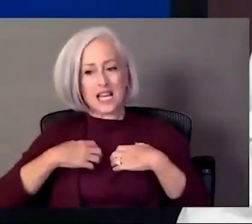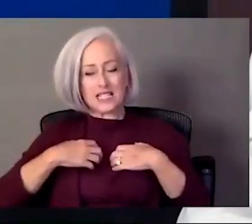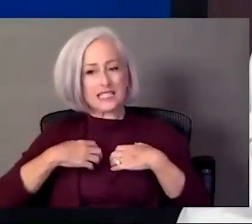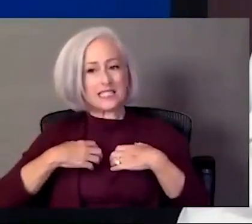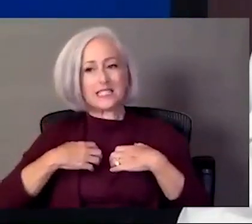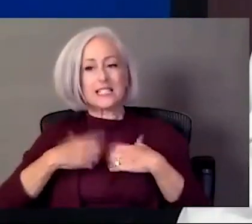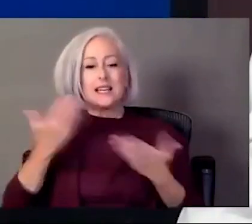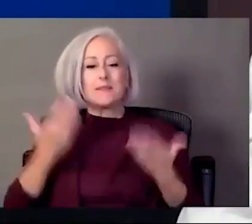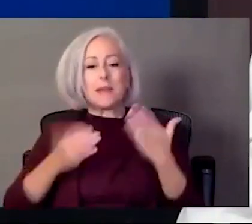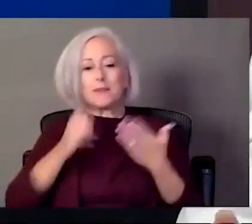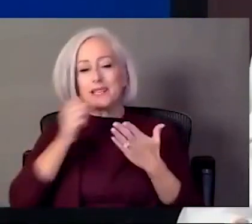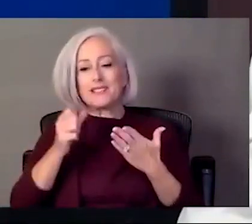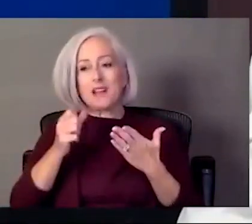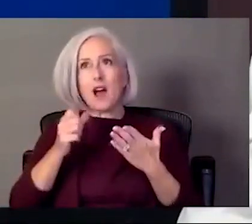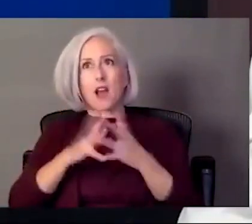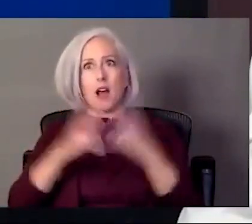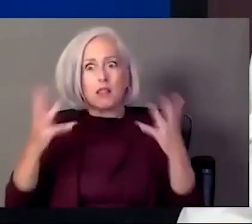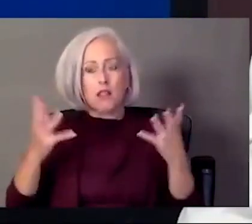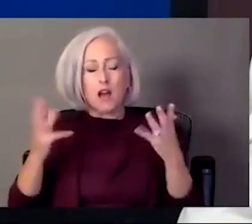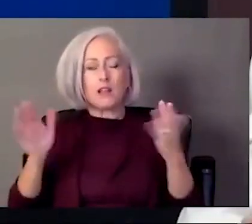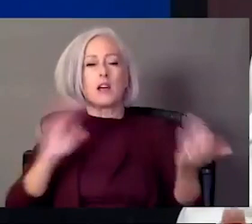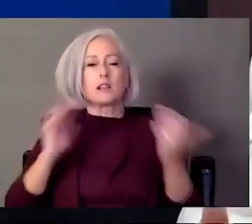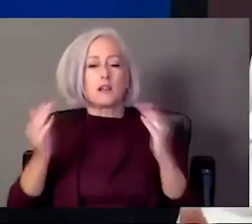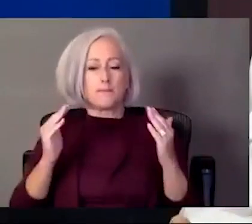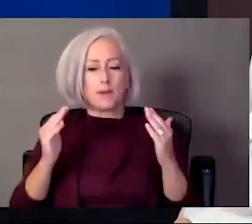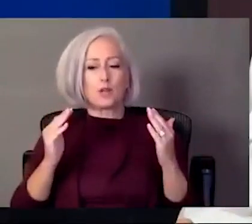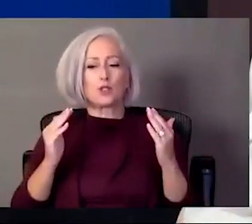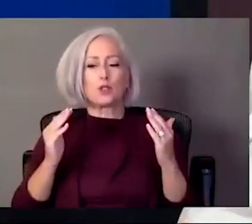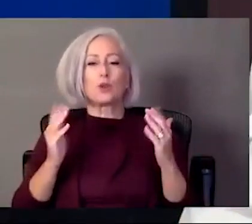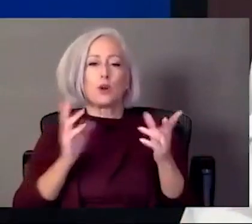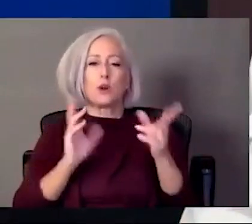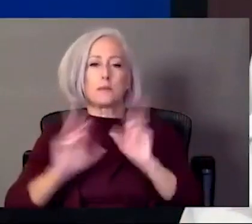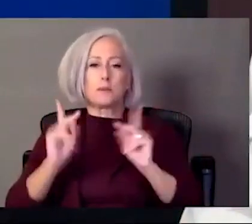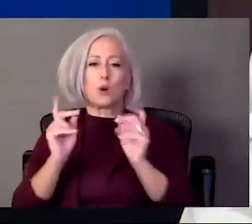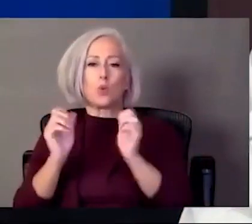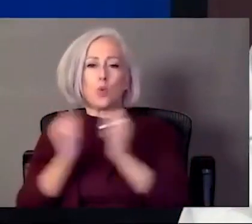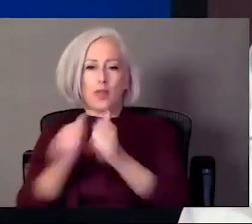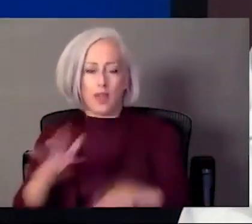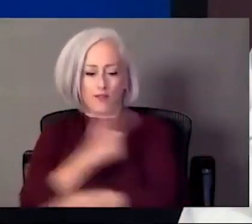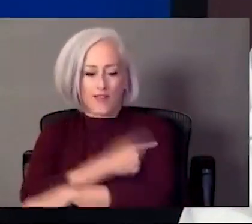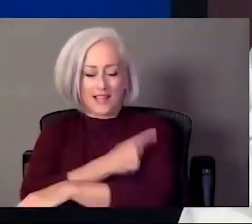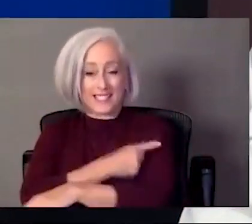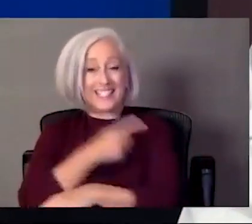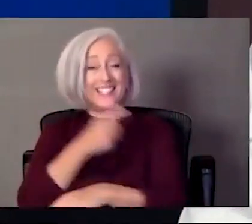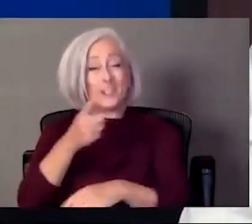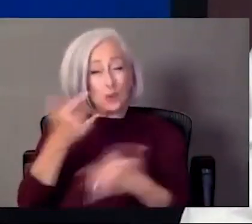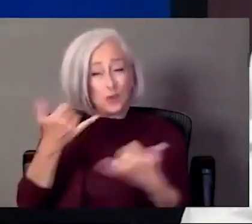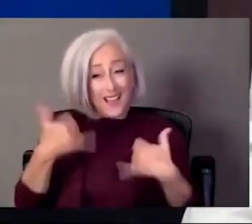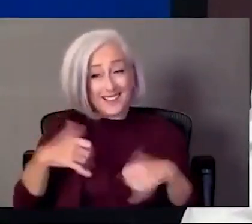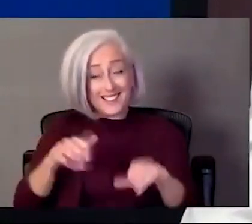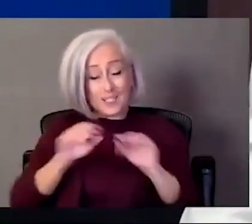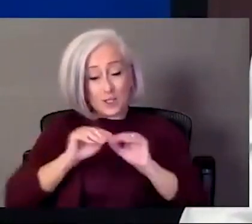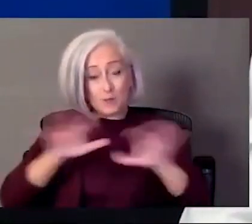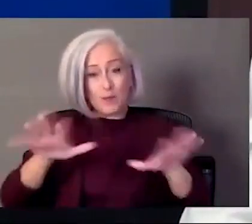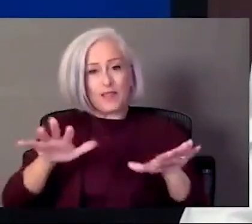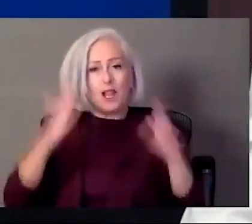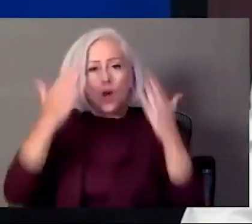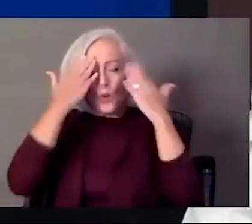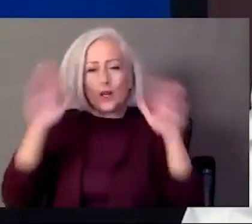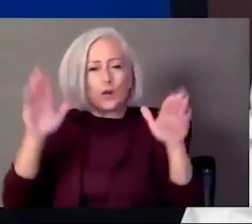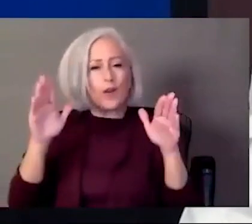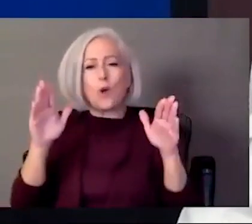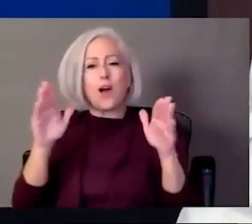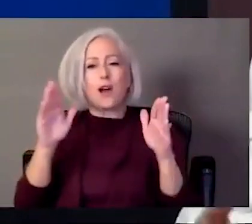you still have a lot, and as a result you have an increased ability to spread it. We don't know the exact way to quantify that. You and I were talking about that yesterday and